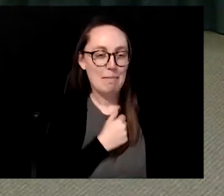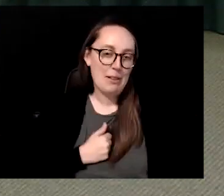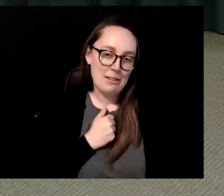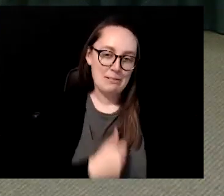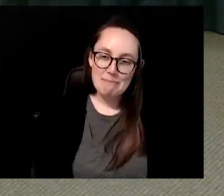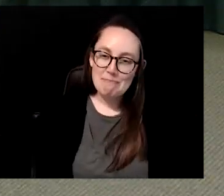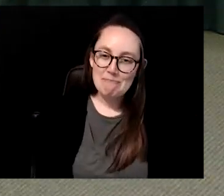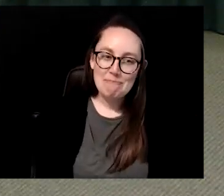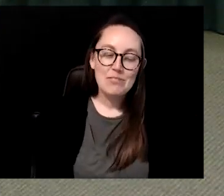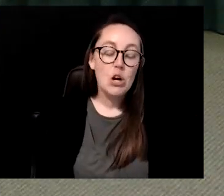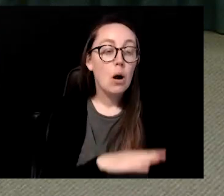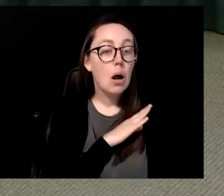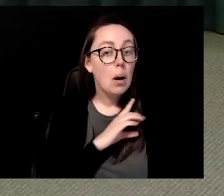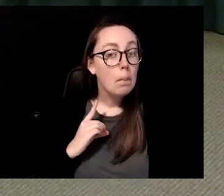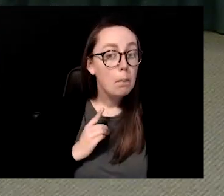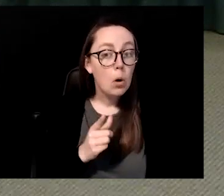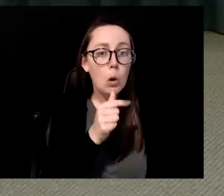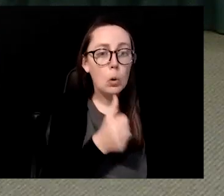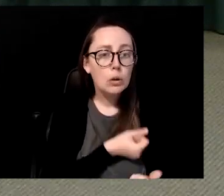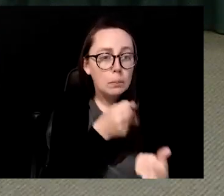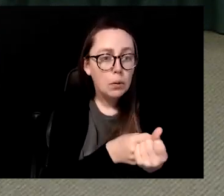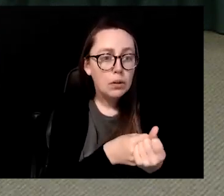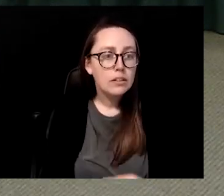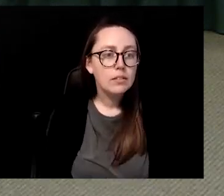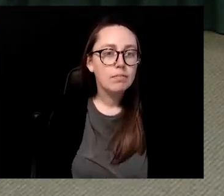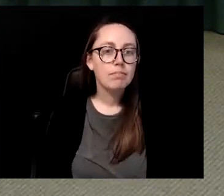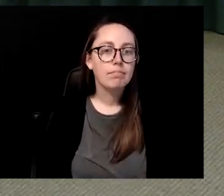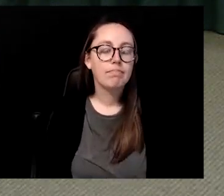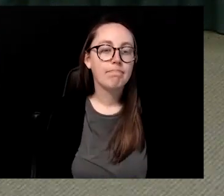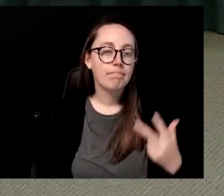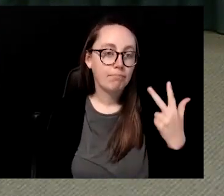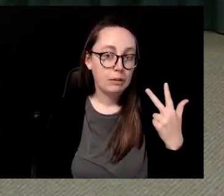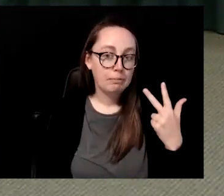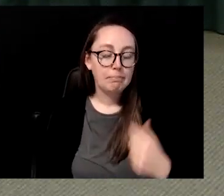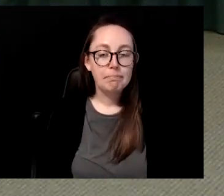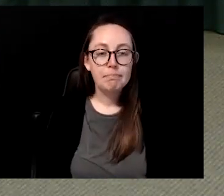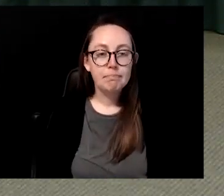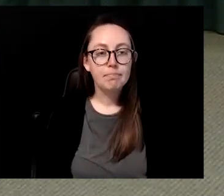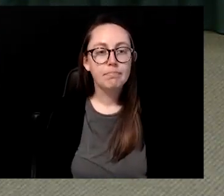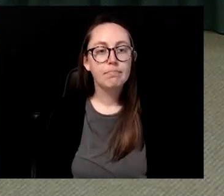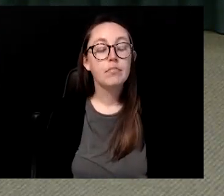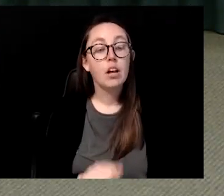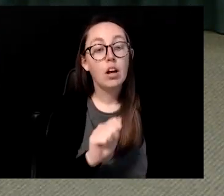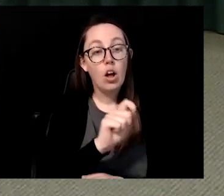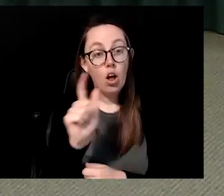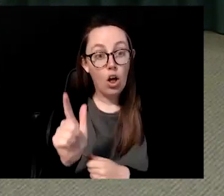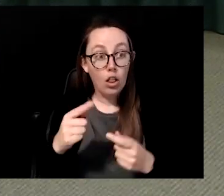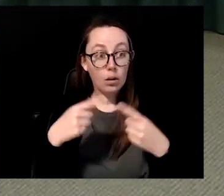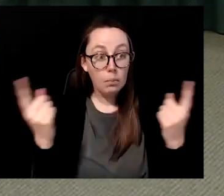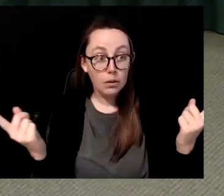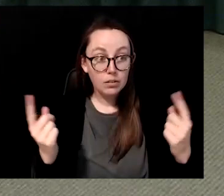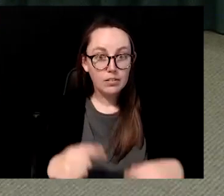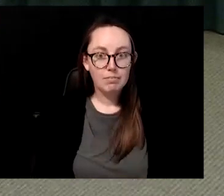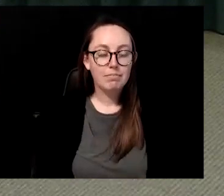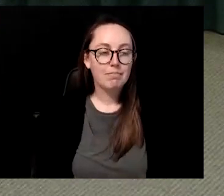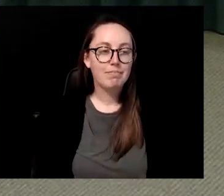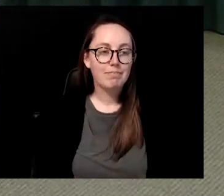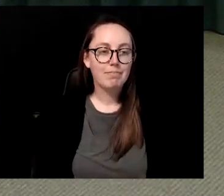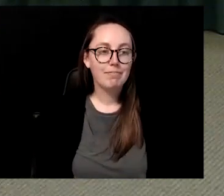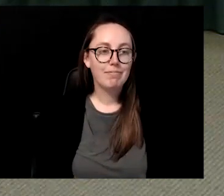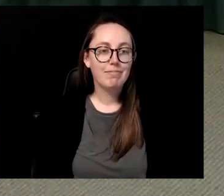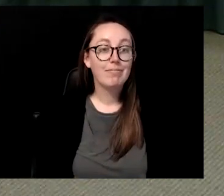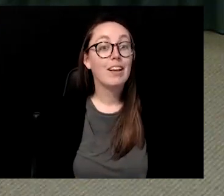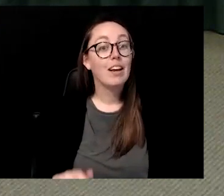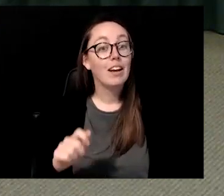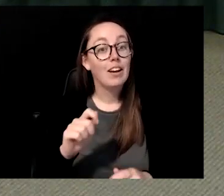board members all those in favor aye aye all those opposed uh all